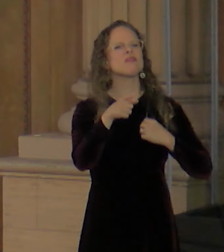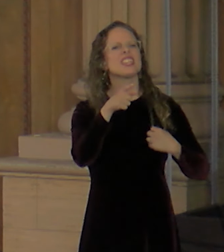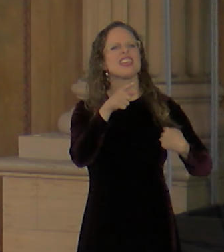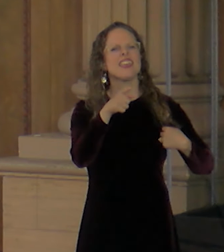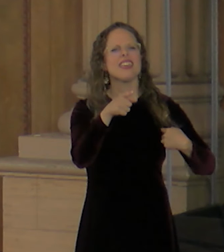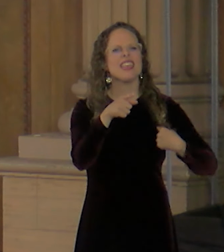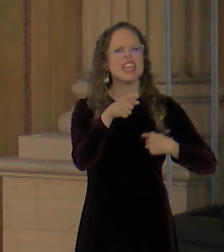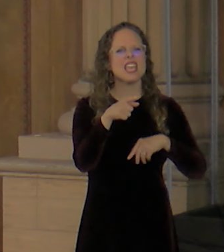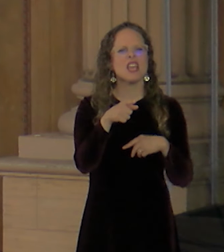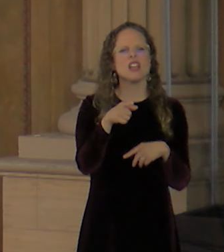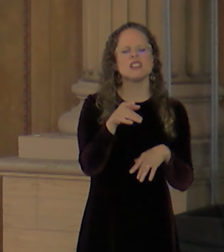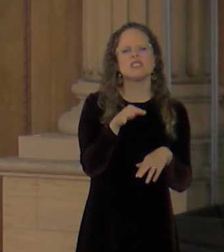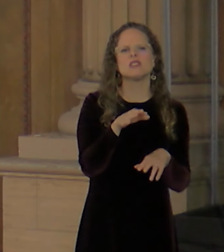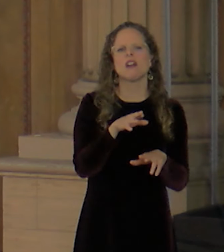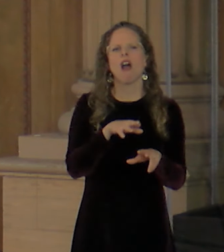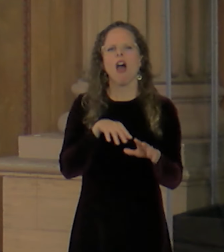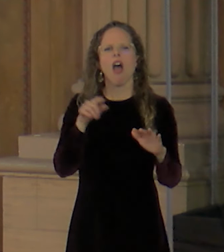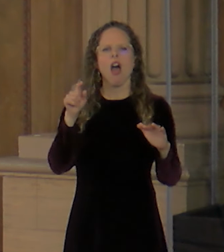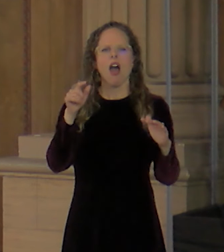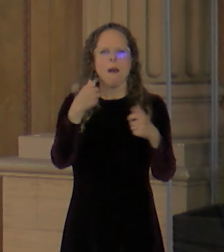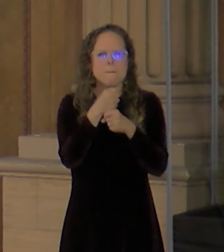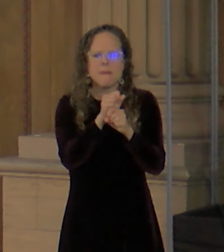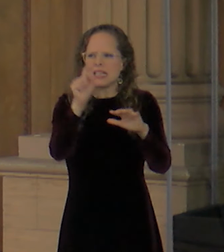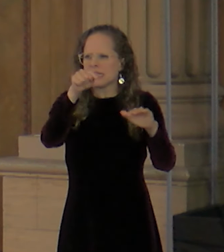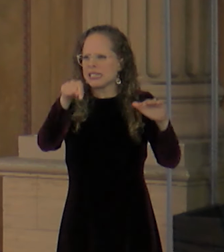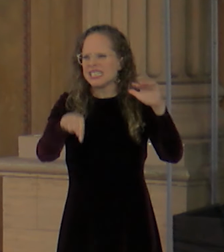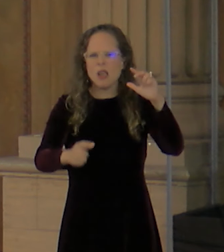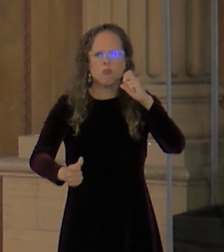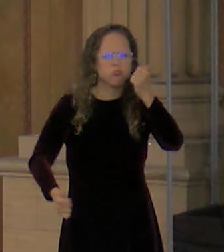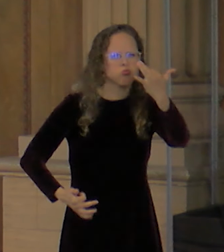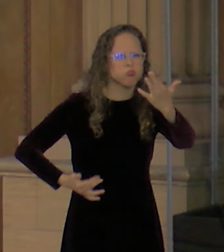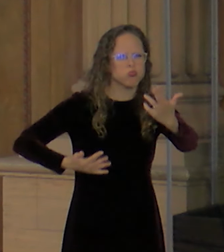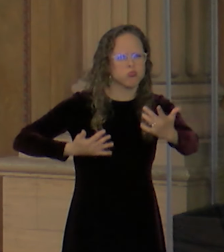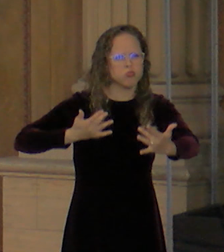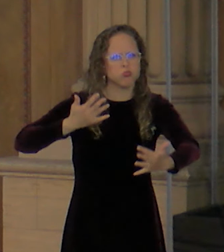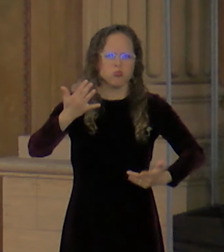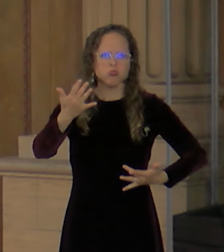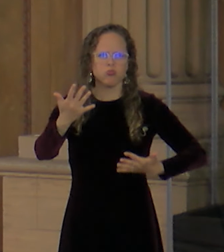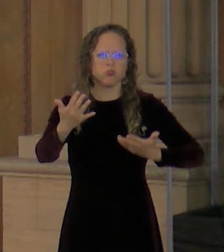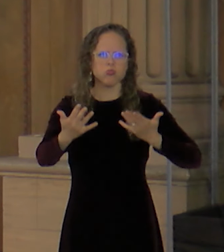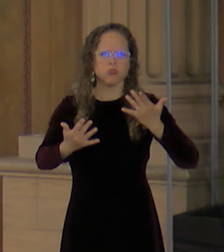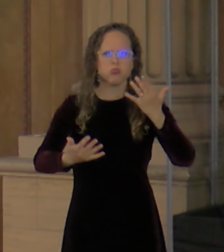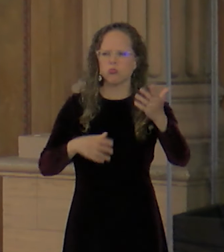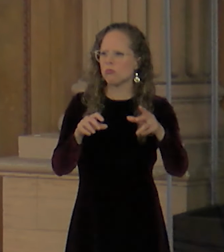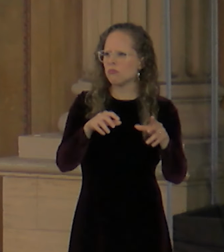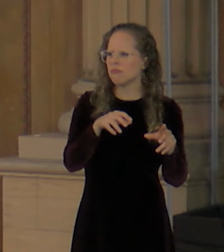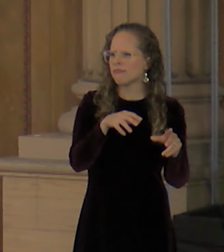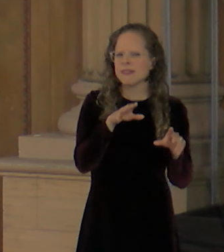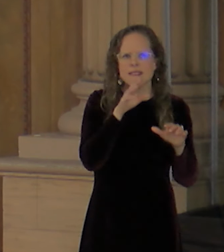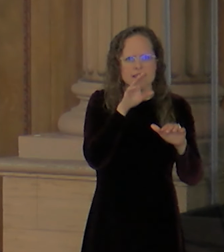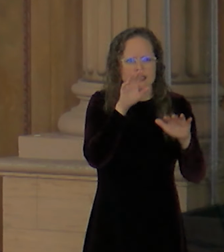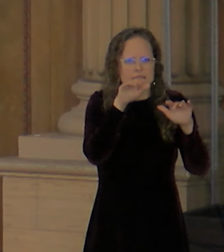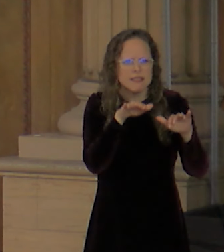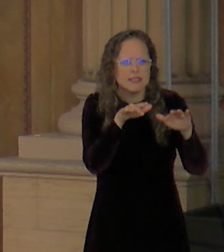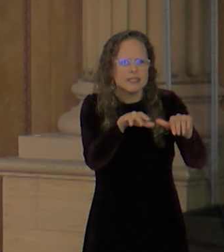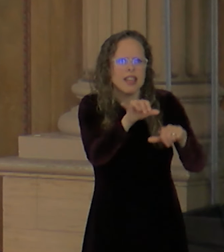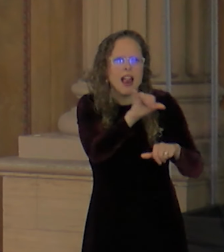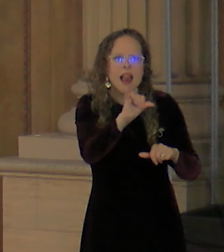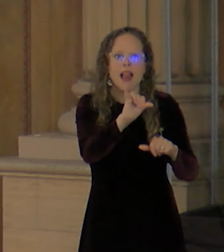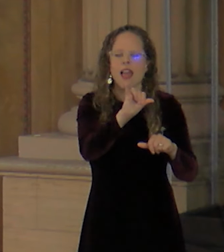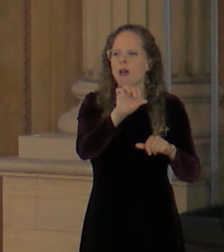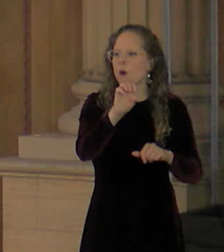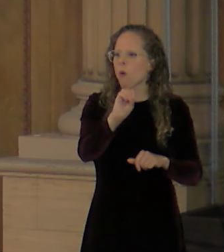sledge on the mire. He makes the deep boil like a pot. He makes the sea like a pot of ointment. Behind him, he leaves a shining